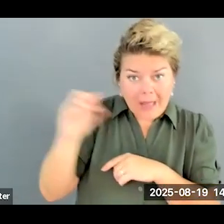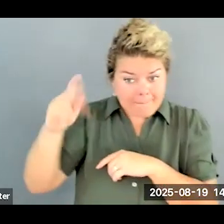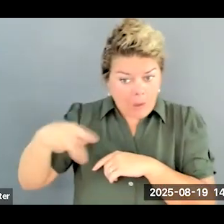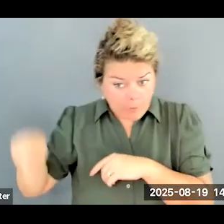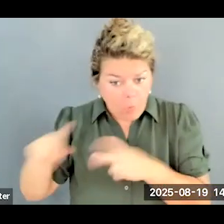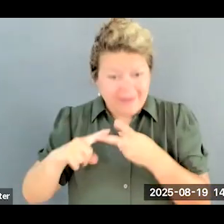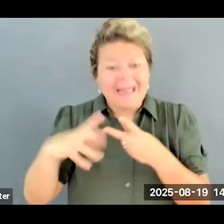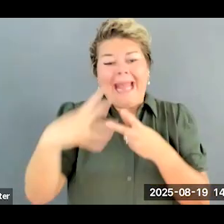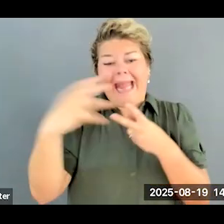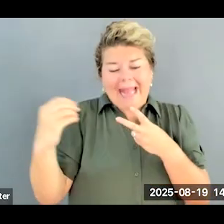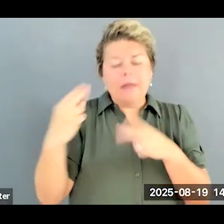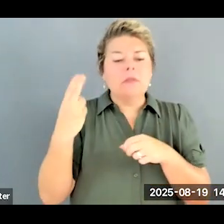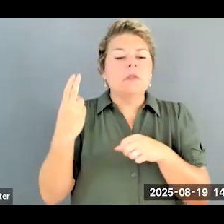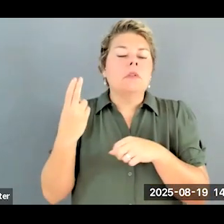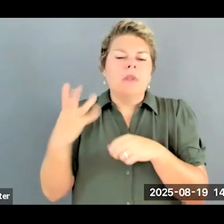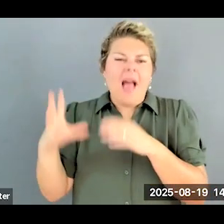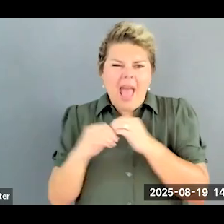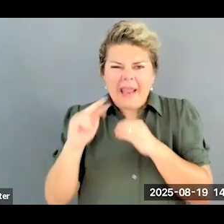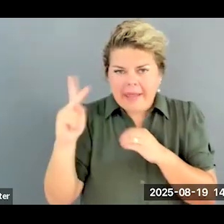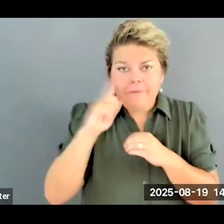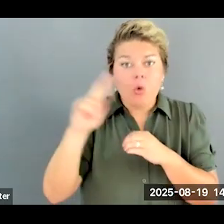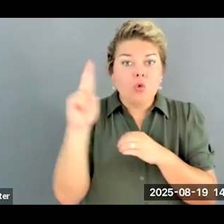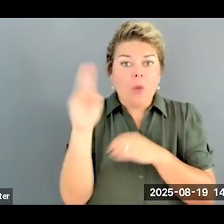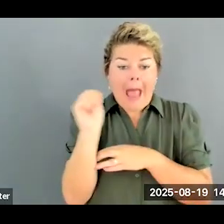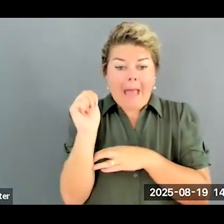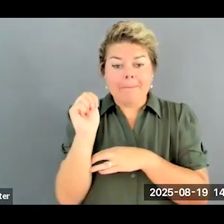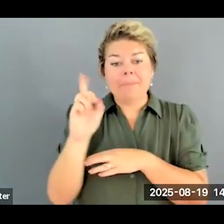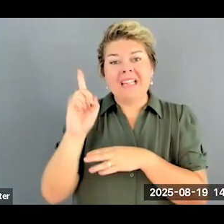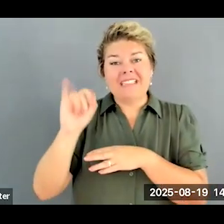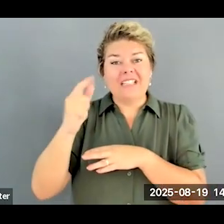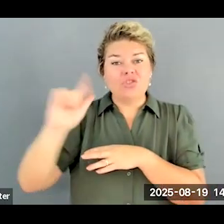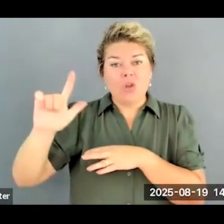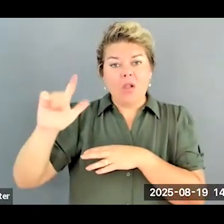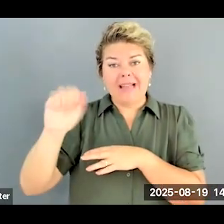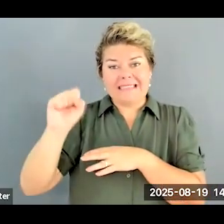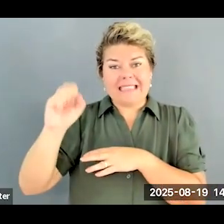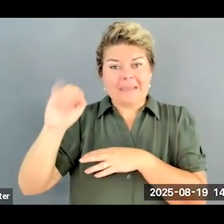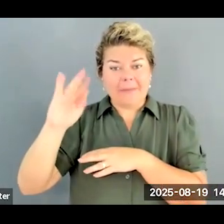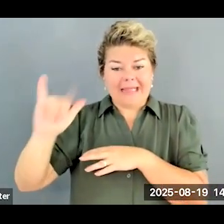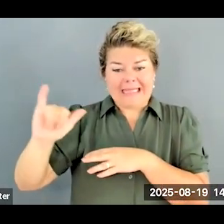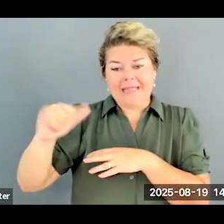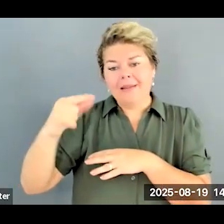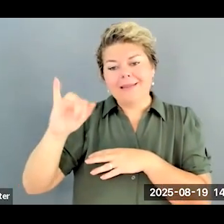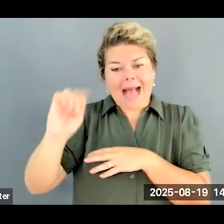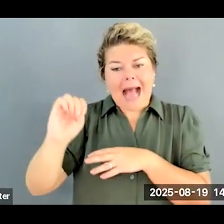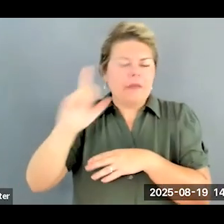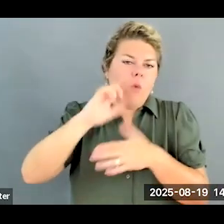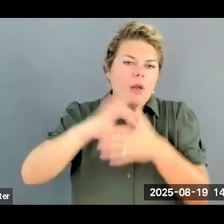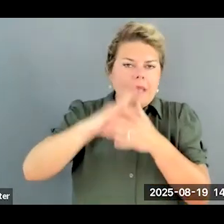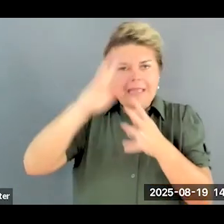well as I have linked the website for U of M's Digital Accessibility Guide for content creators and